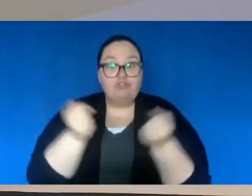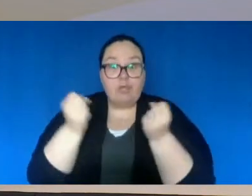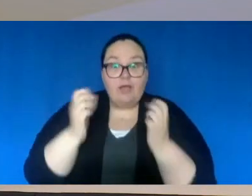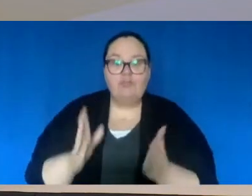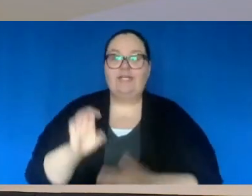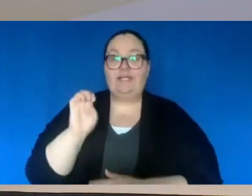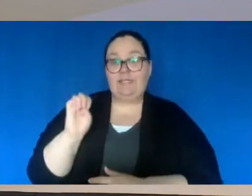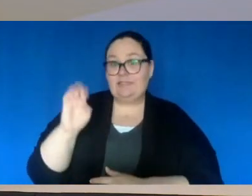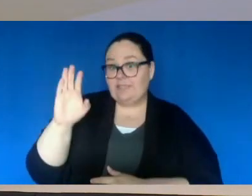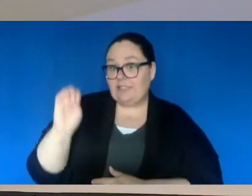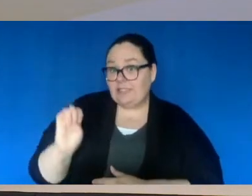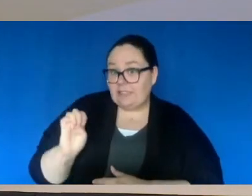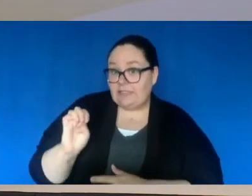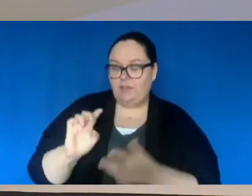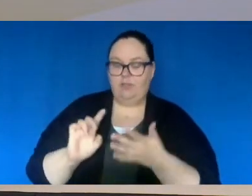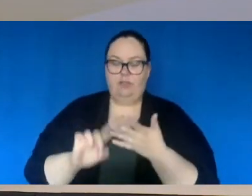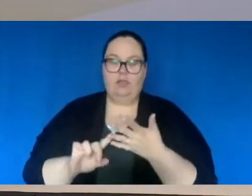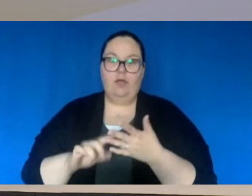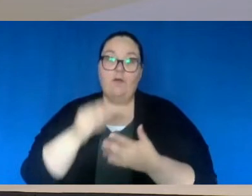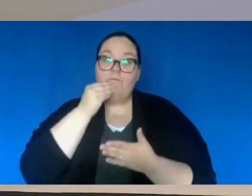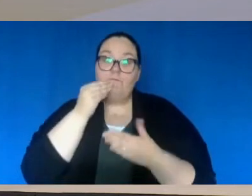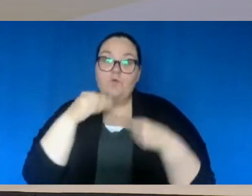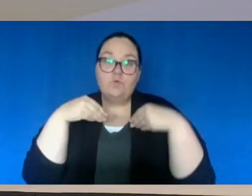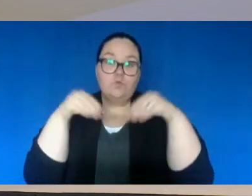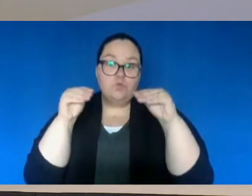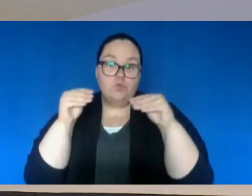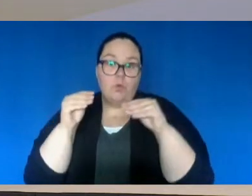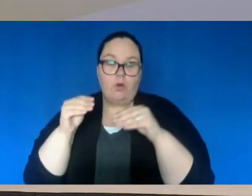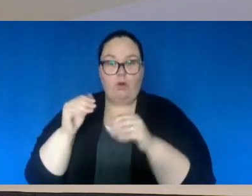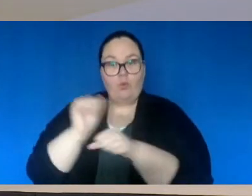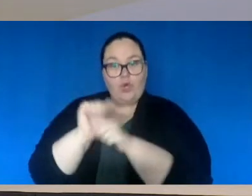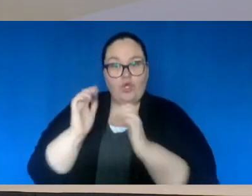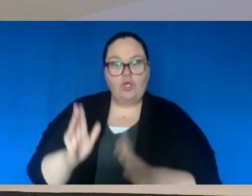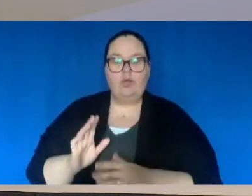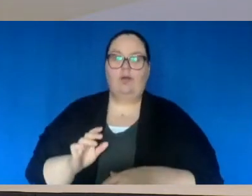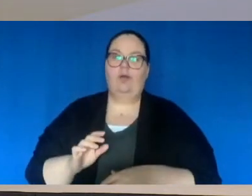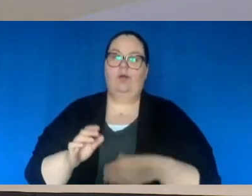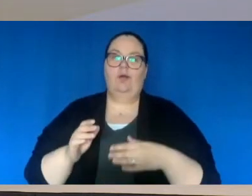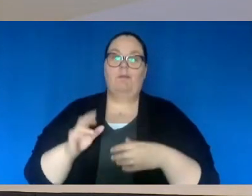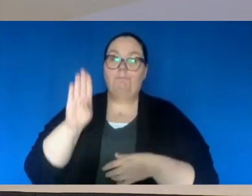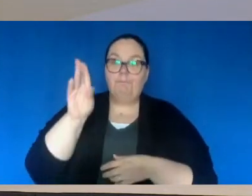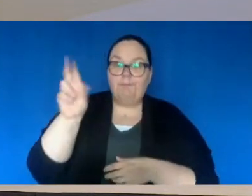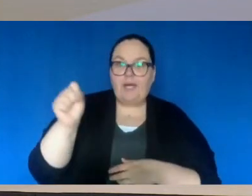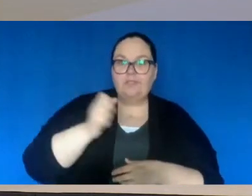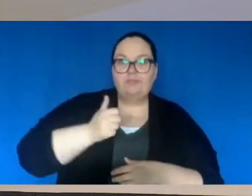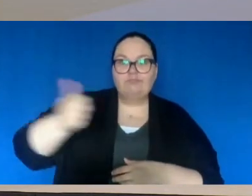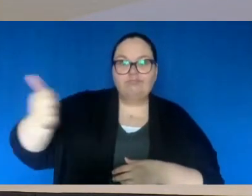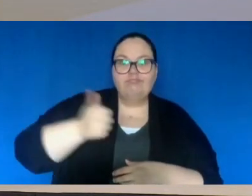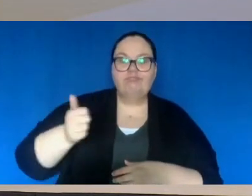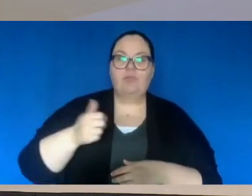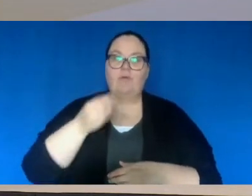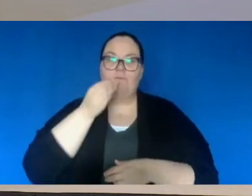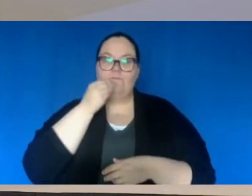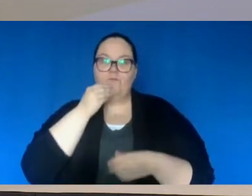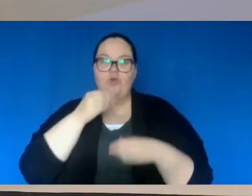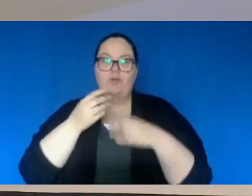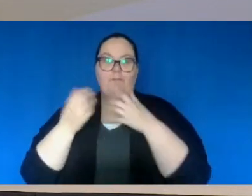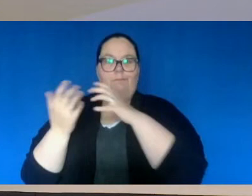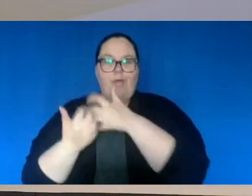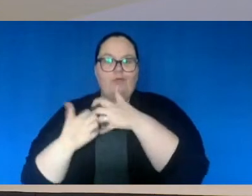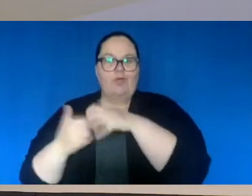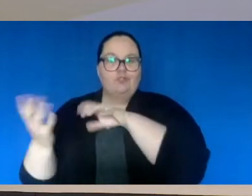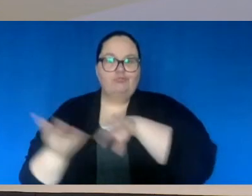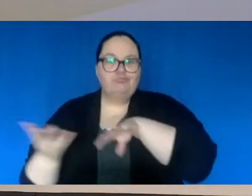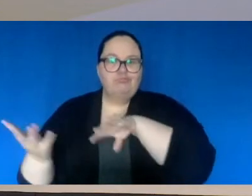childhood educators, grocery store and retail staff, public transit drivers, and food manufacturing and processing workers, to name